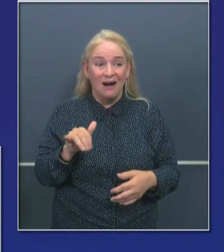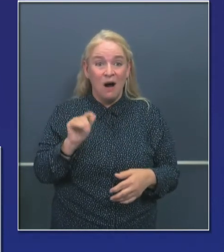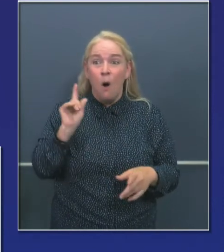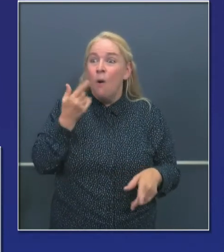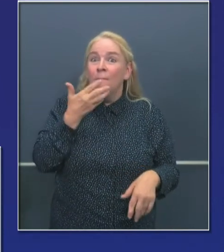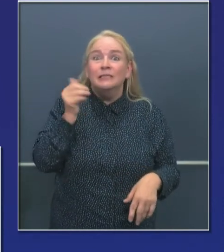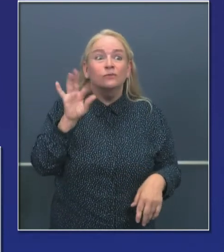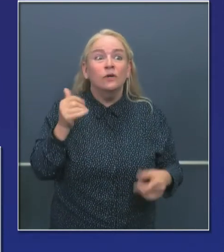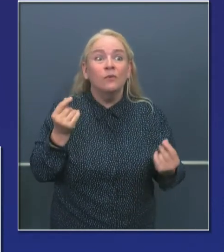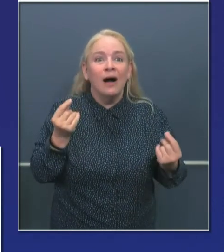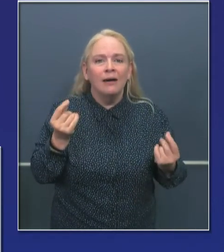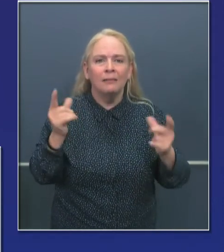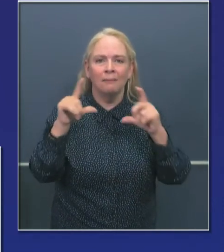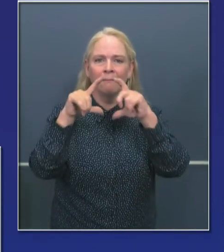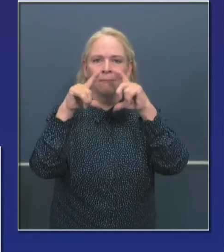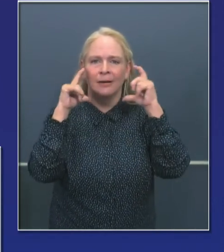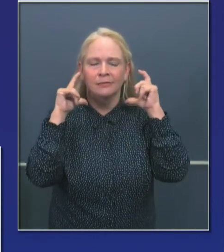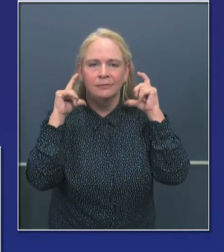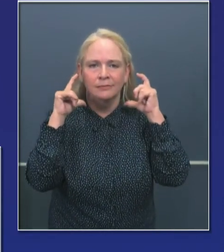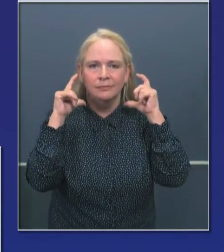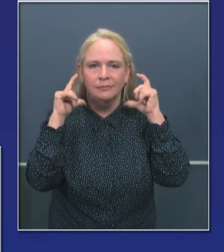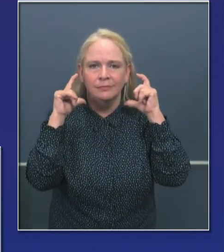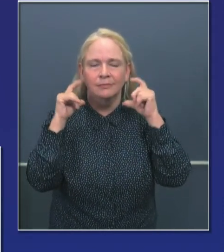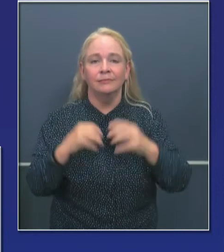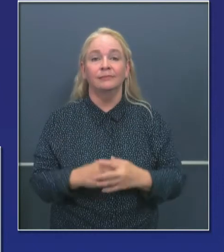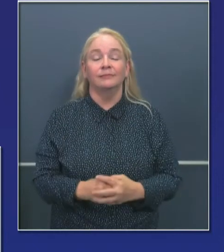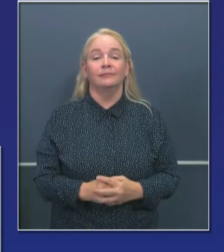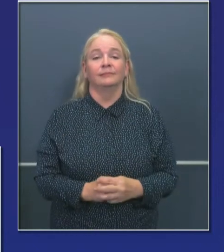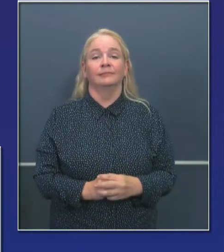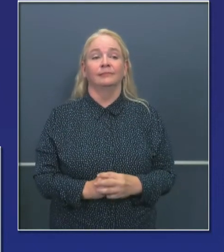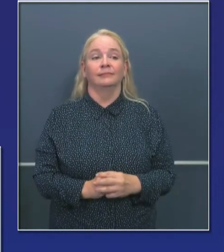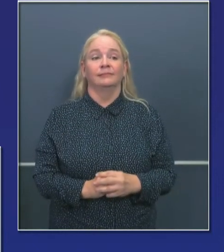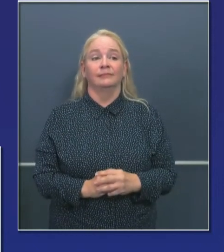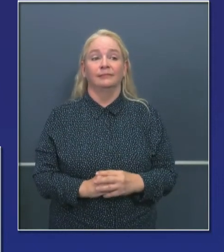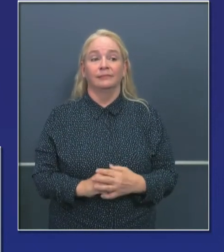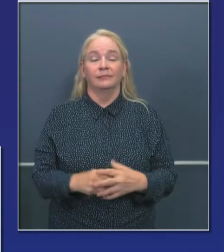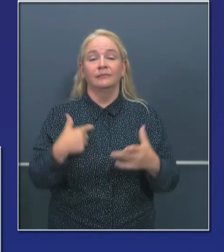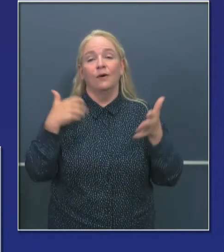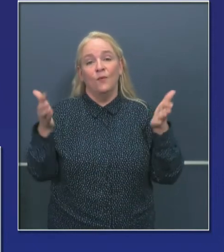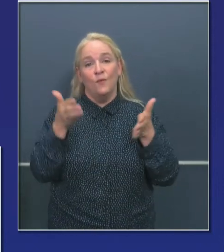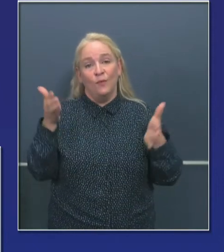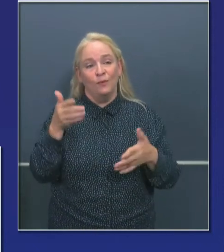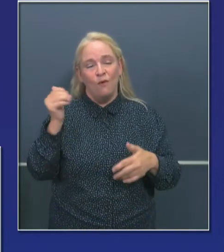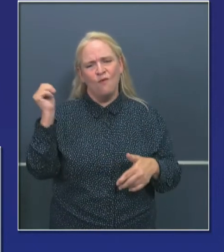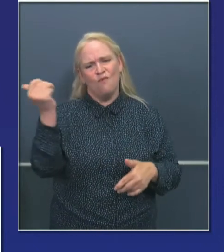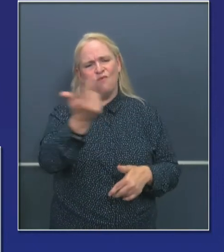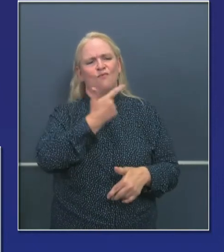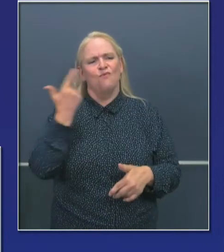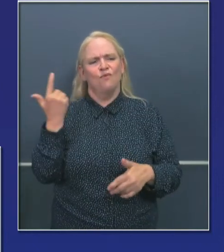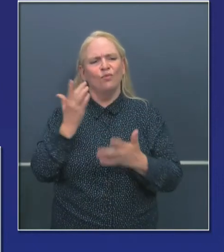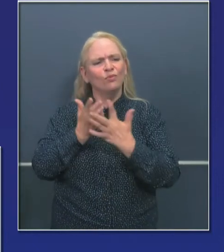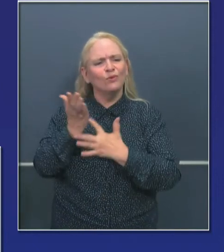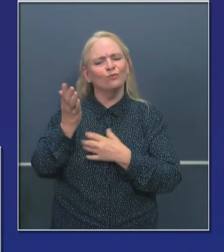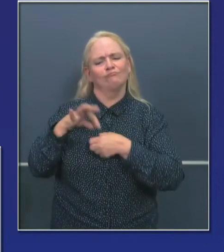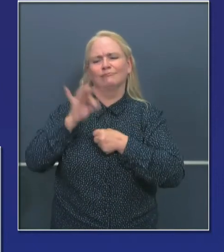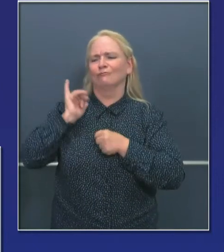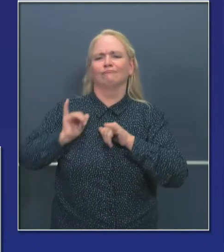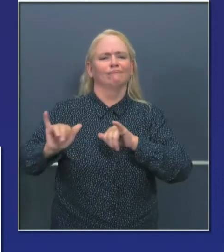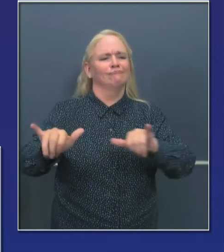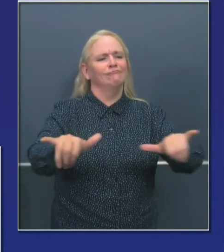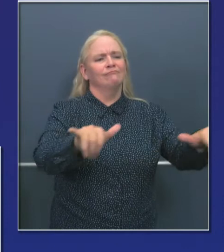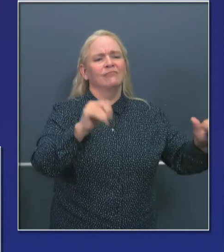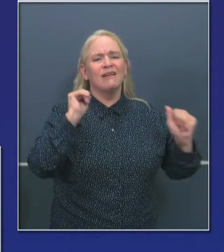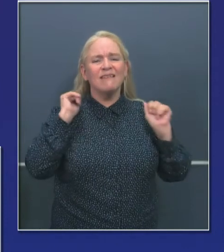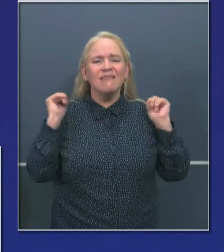mask, wearing a face covering. And I want to just encourage all of you in the spirit that brings us this PSA,